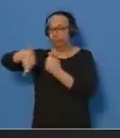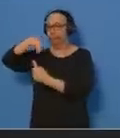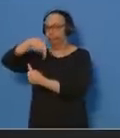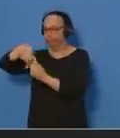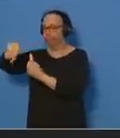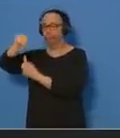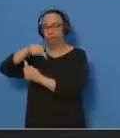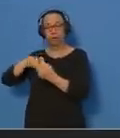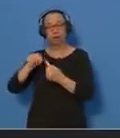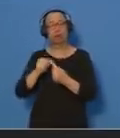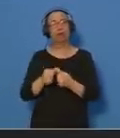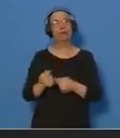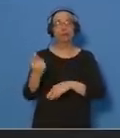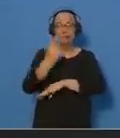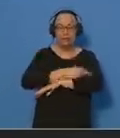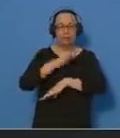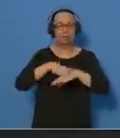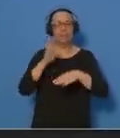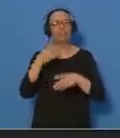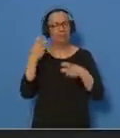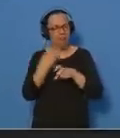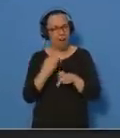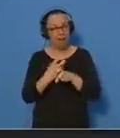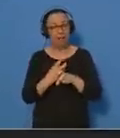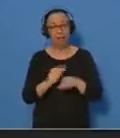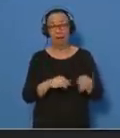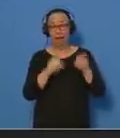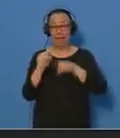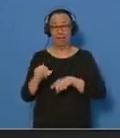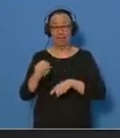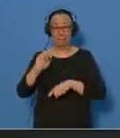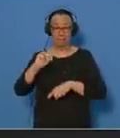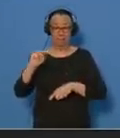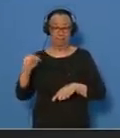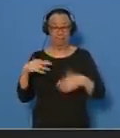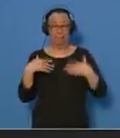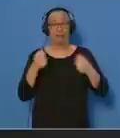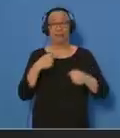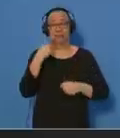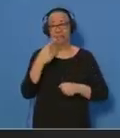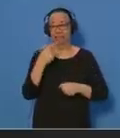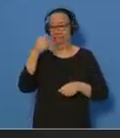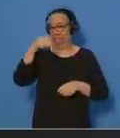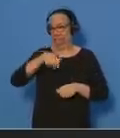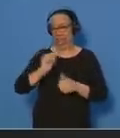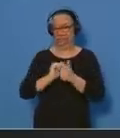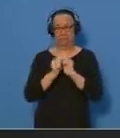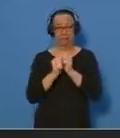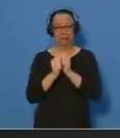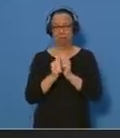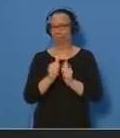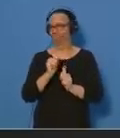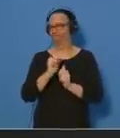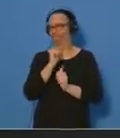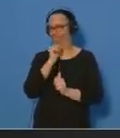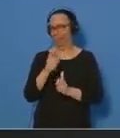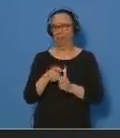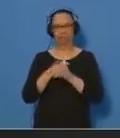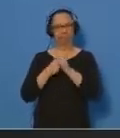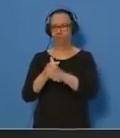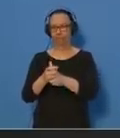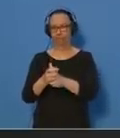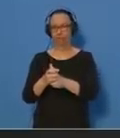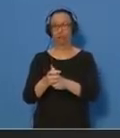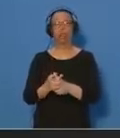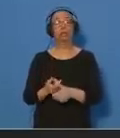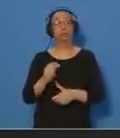day off. I mean, it's hard. And as the Minister of Health has expressed before, this is a marathon and not a sprint. This is going to be with us for some time, and